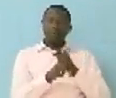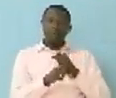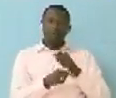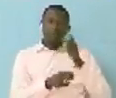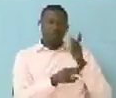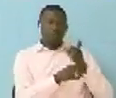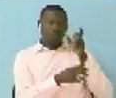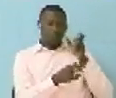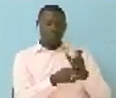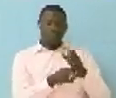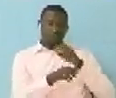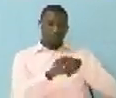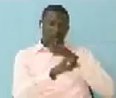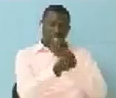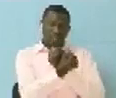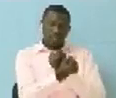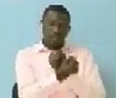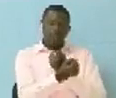panel.